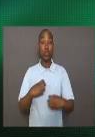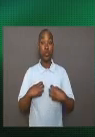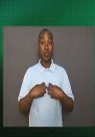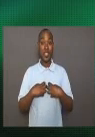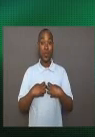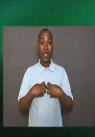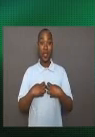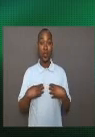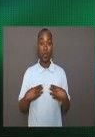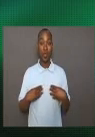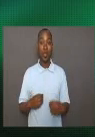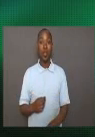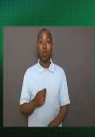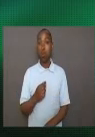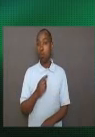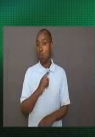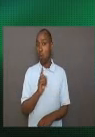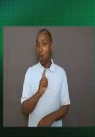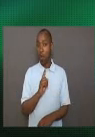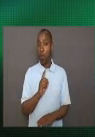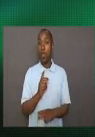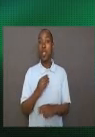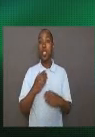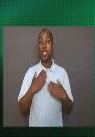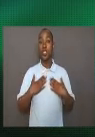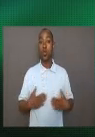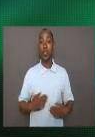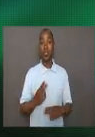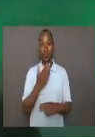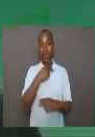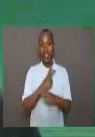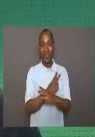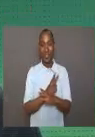contractions or to control body temperature.